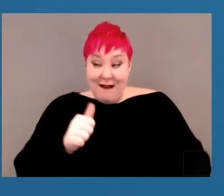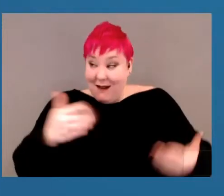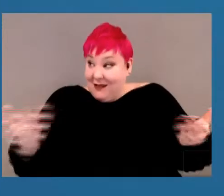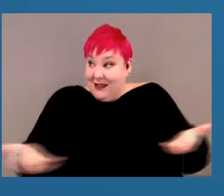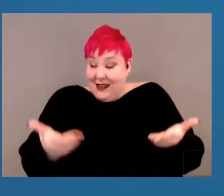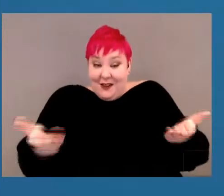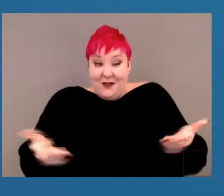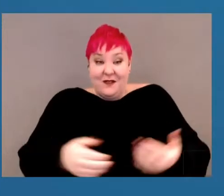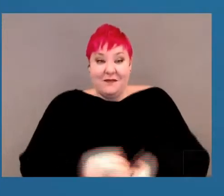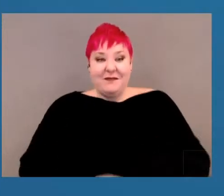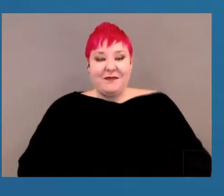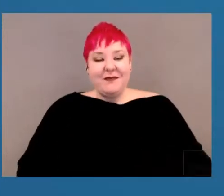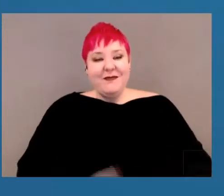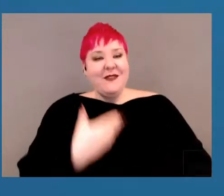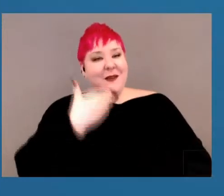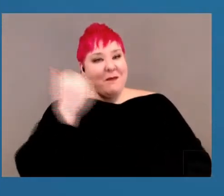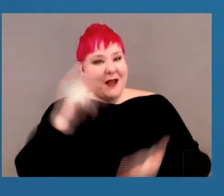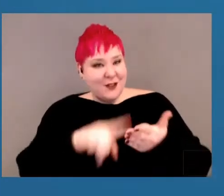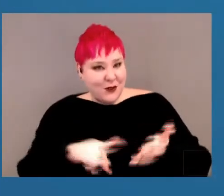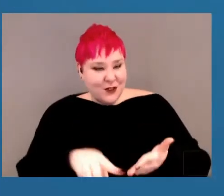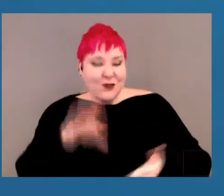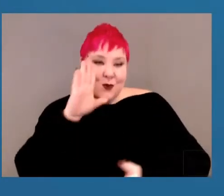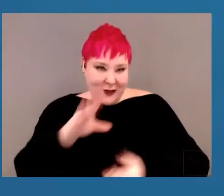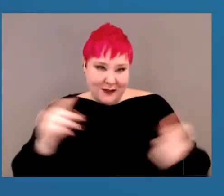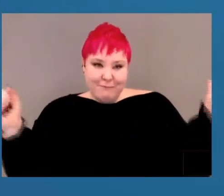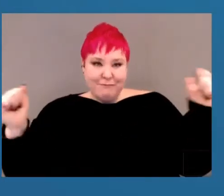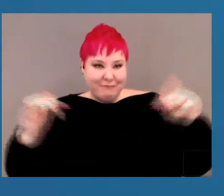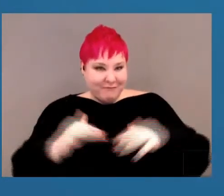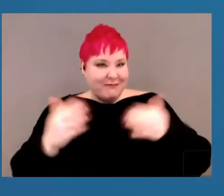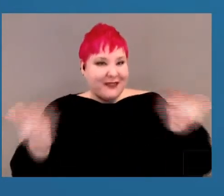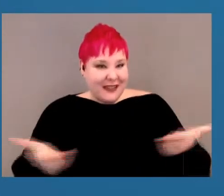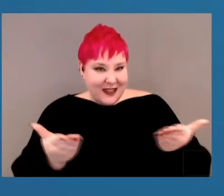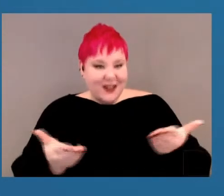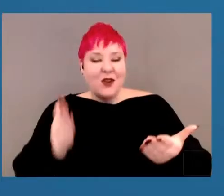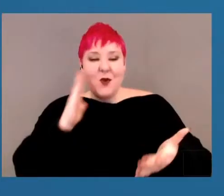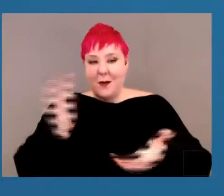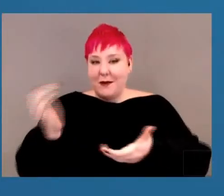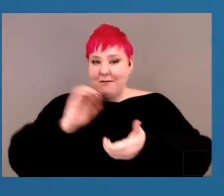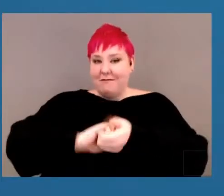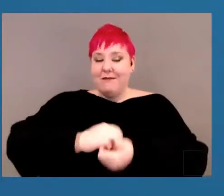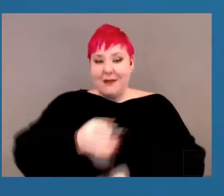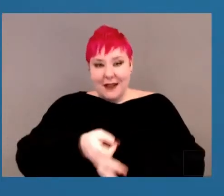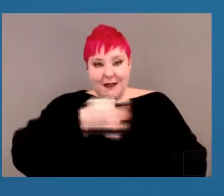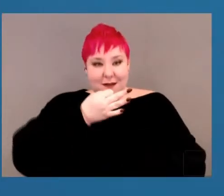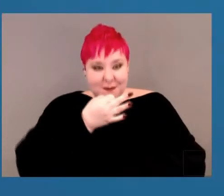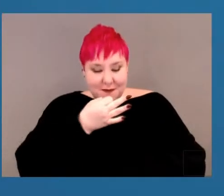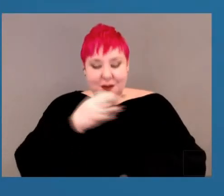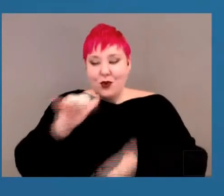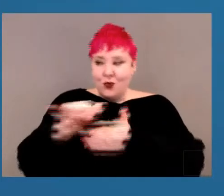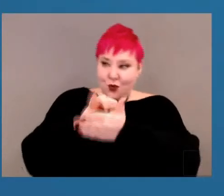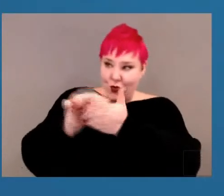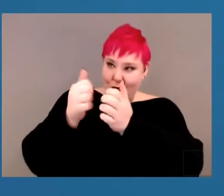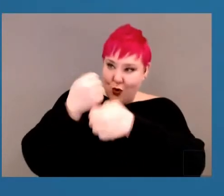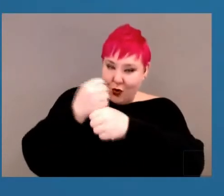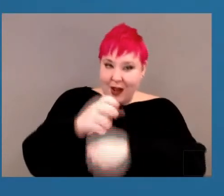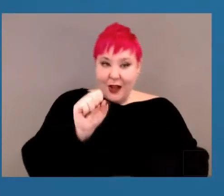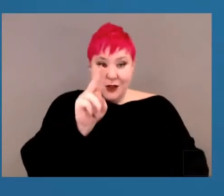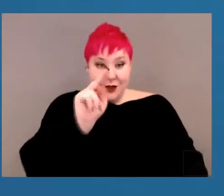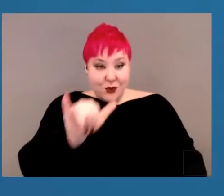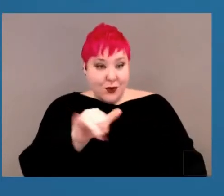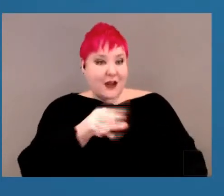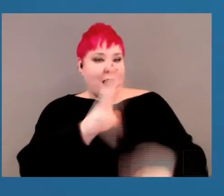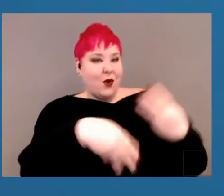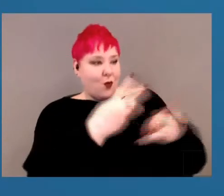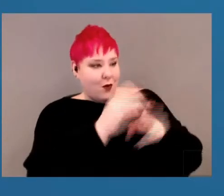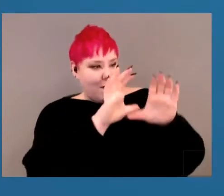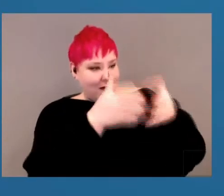the best researchers, I said, are going to be coming here and partnering with the experts at New York Creates, SUNY, and world-class companies. And so this